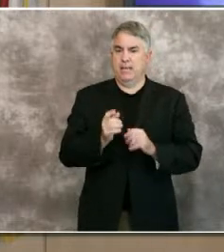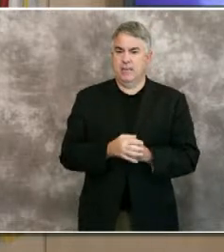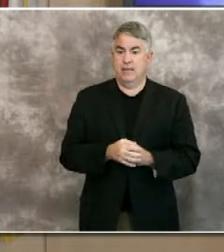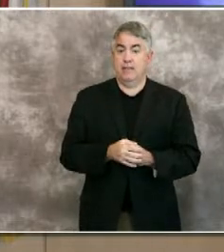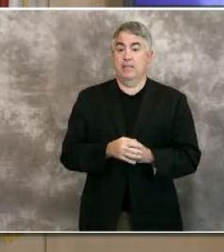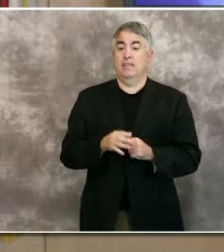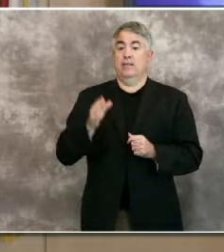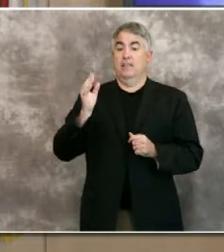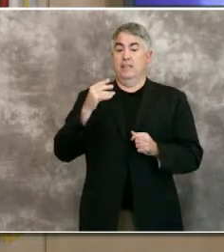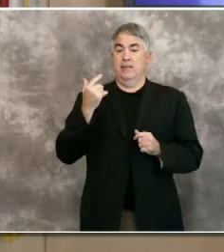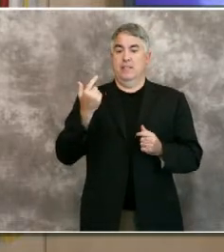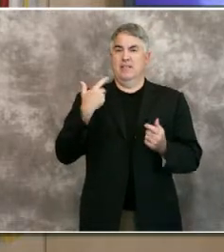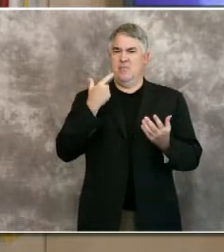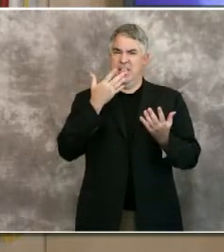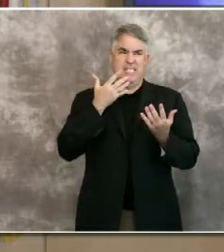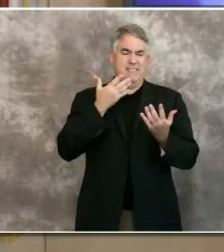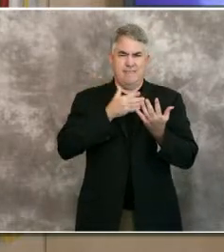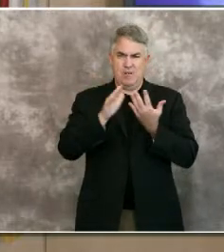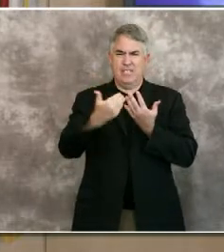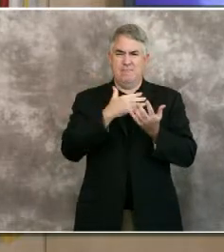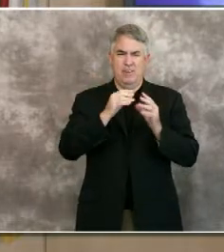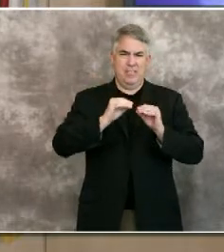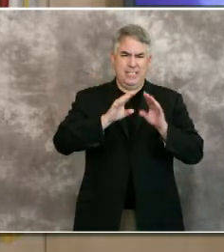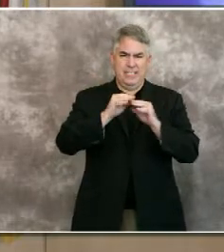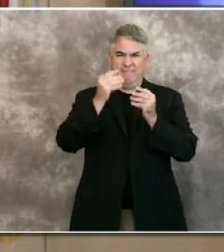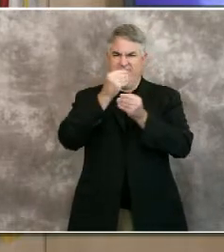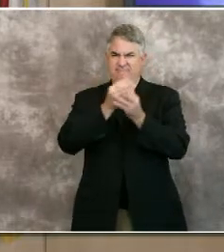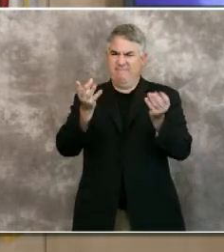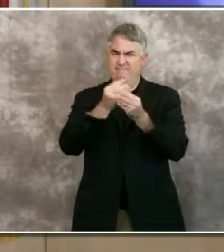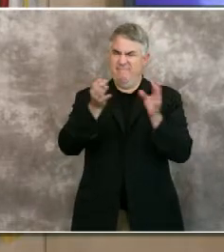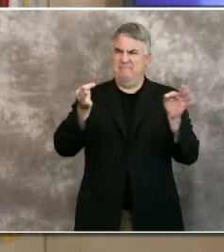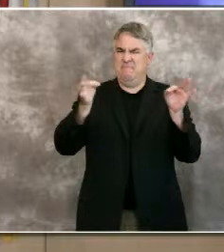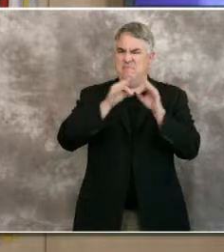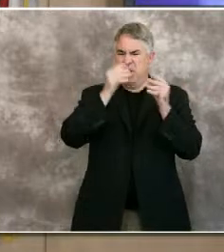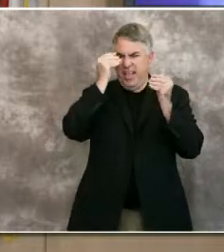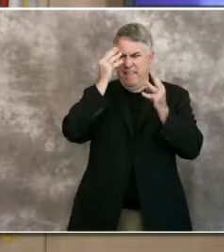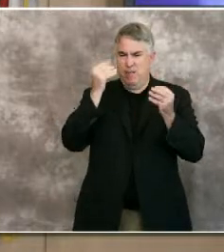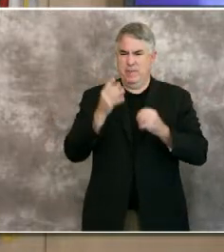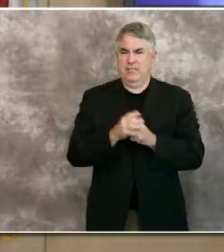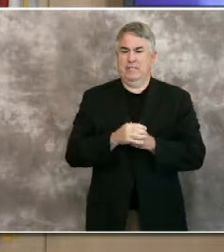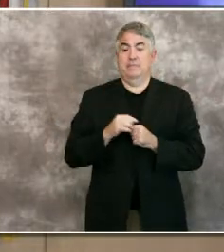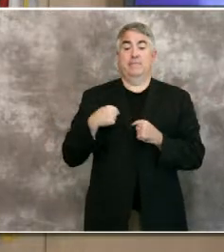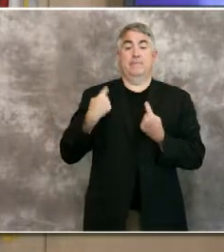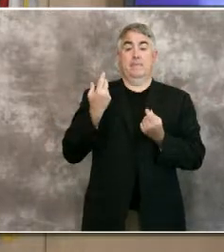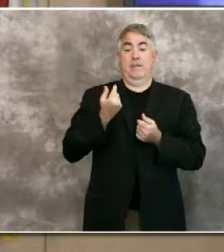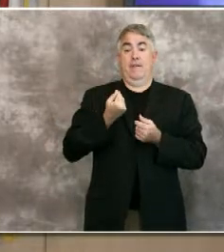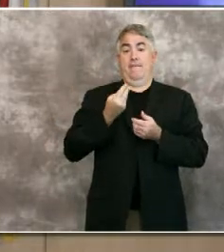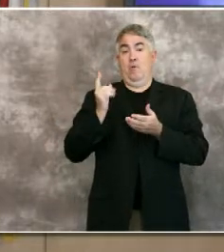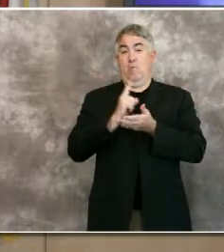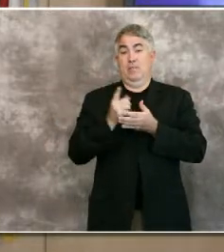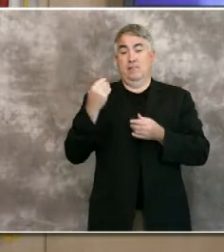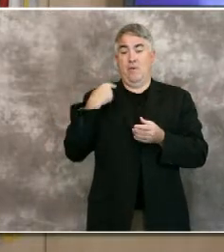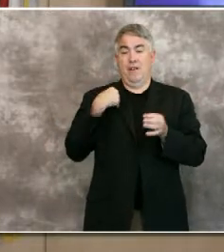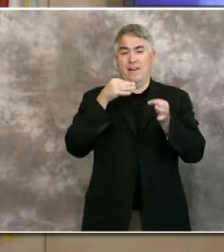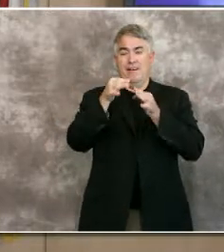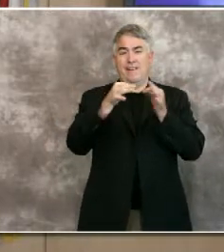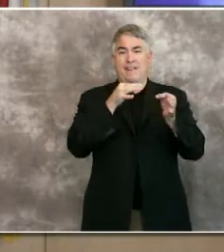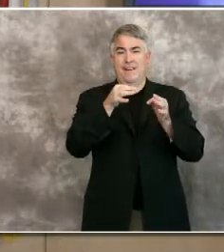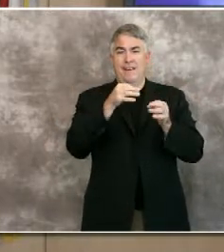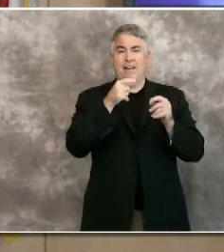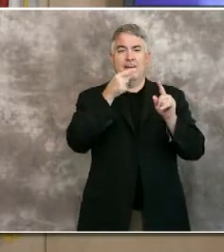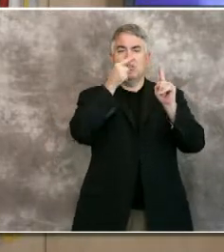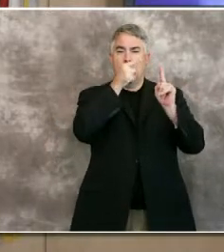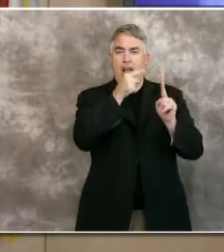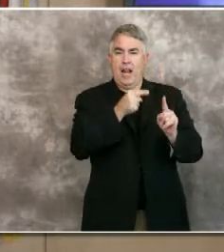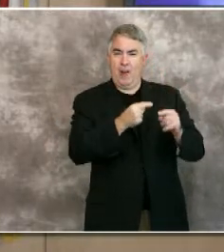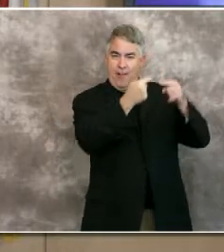wanted to present to you today and be able to take questions. A number of weeks ago, we outlined the triggers that we measure daily in terms of guiding